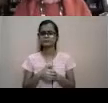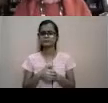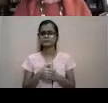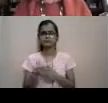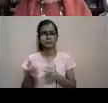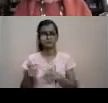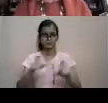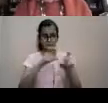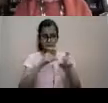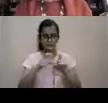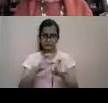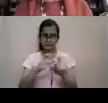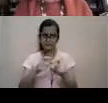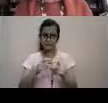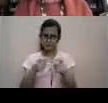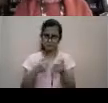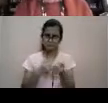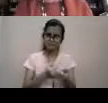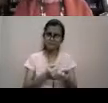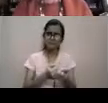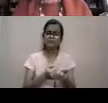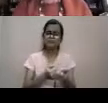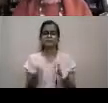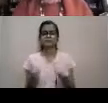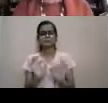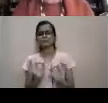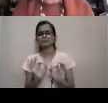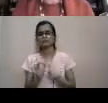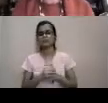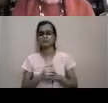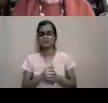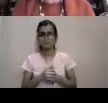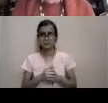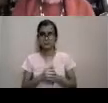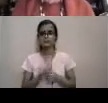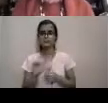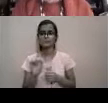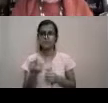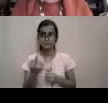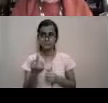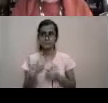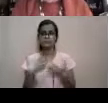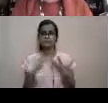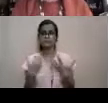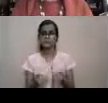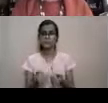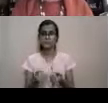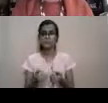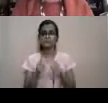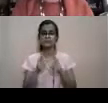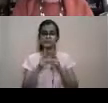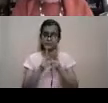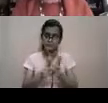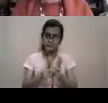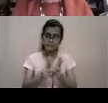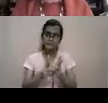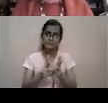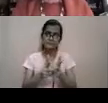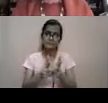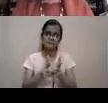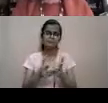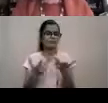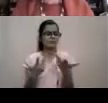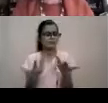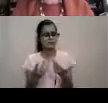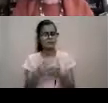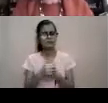care. Rights such as the right to food, shelter, affinitive relations are often realized only